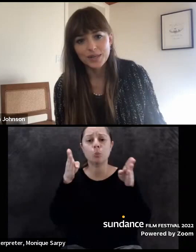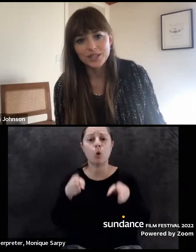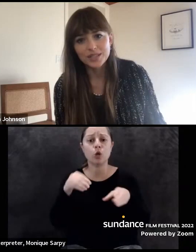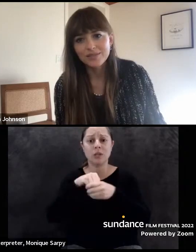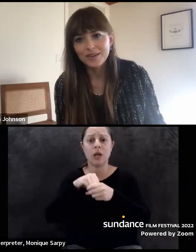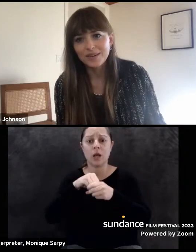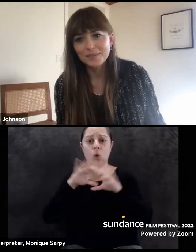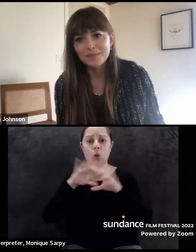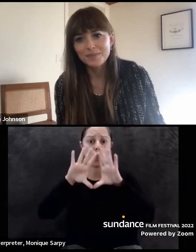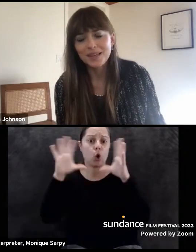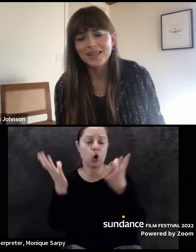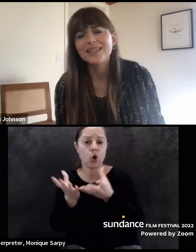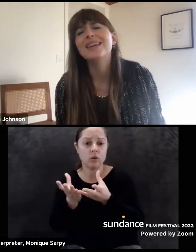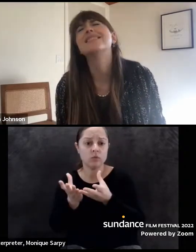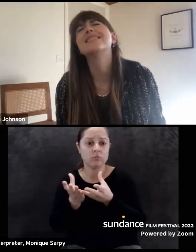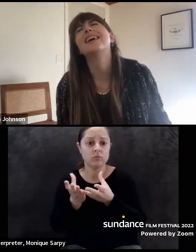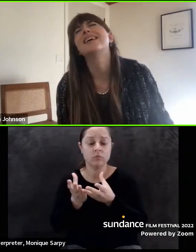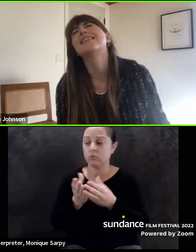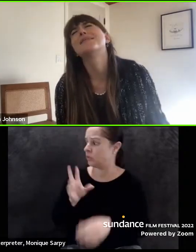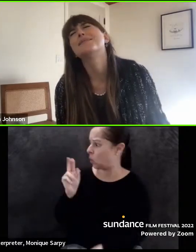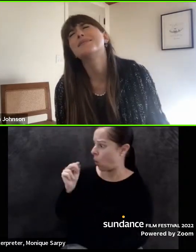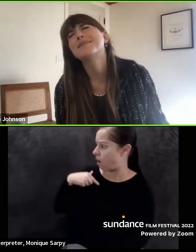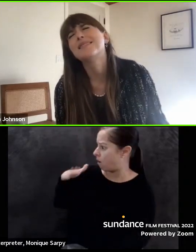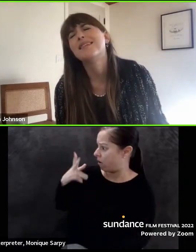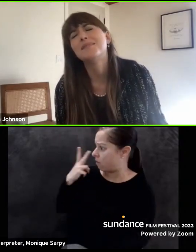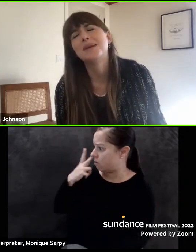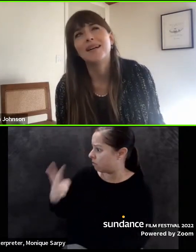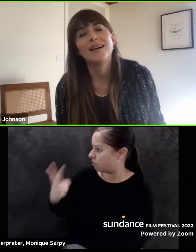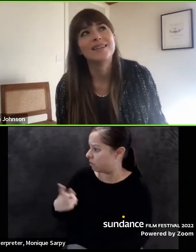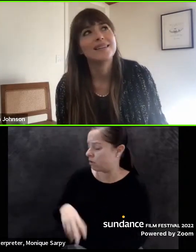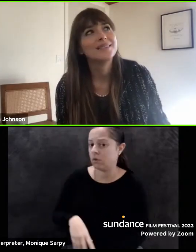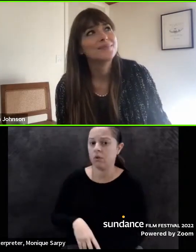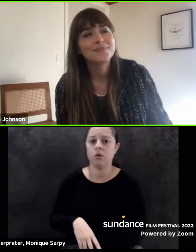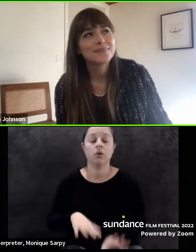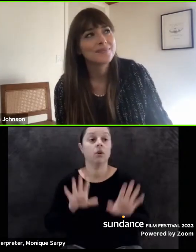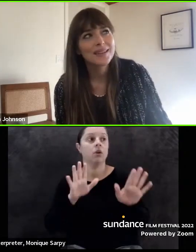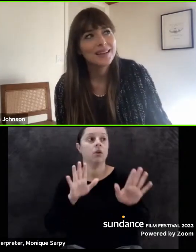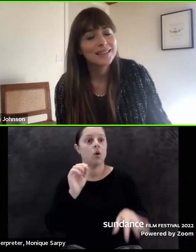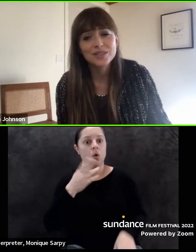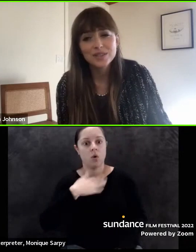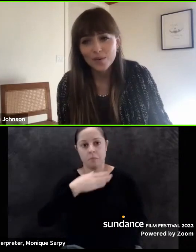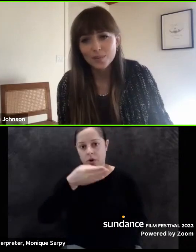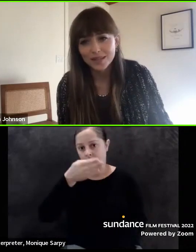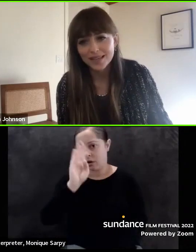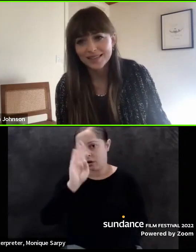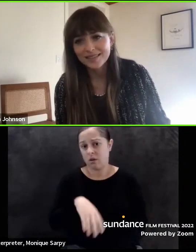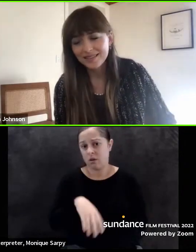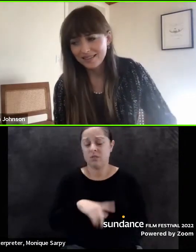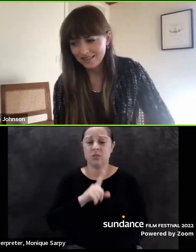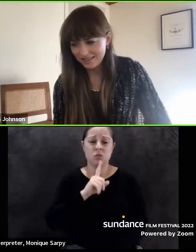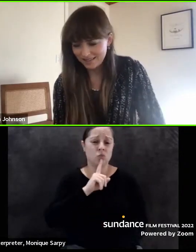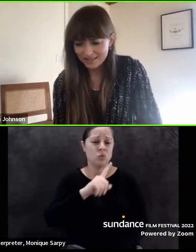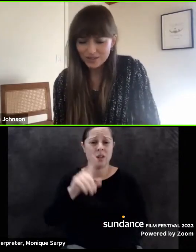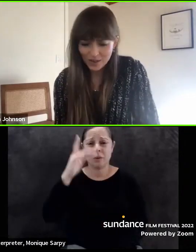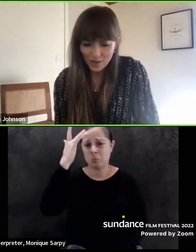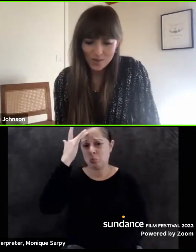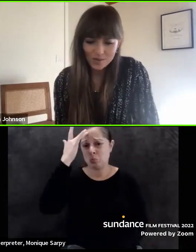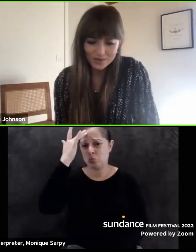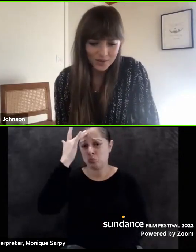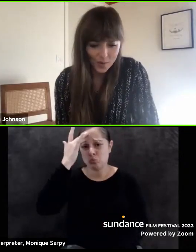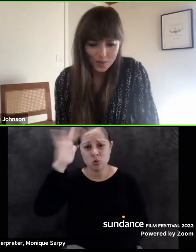sounds Norwegian film. It is like, oh my God, it's so brilliant.